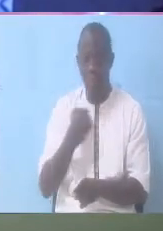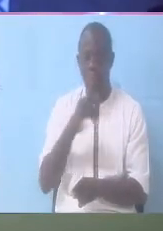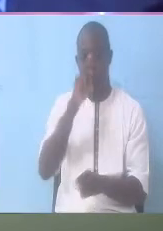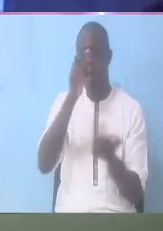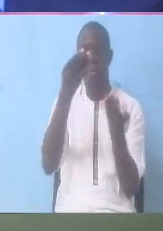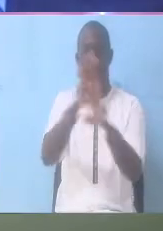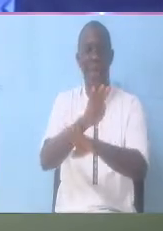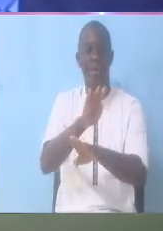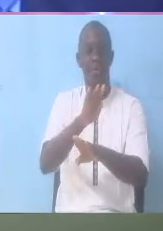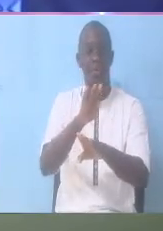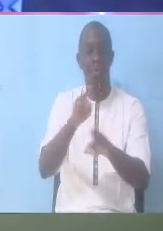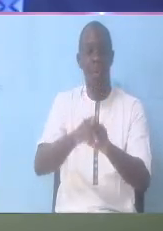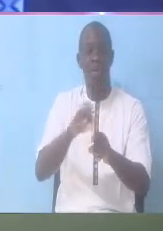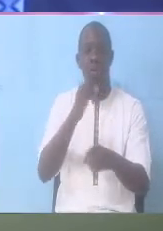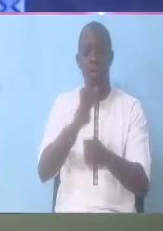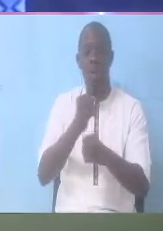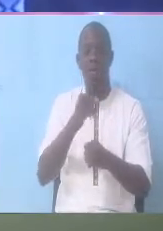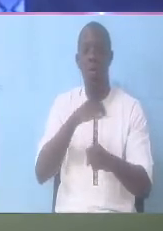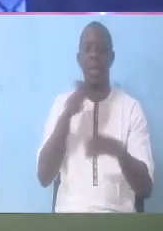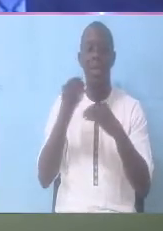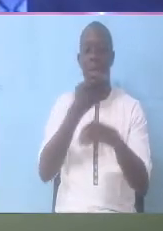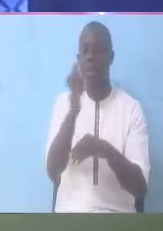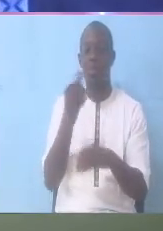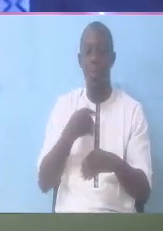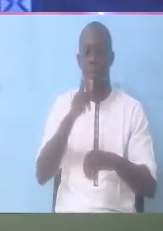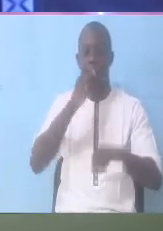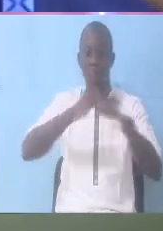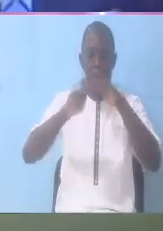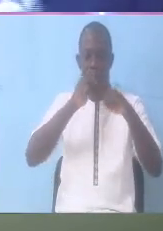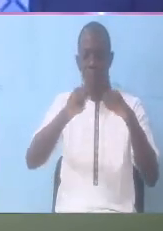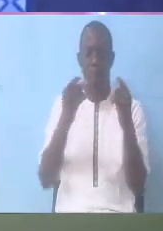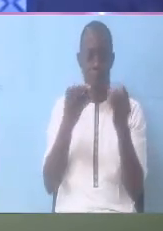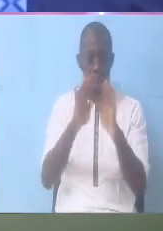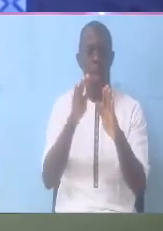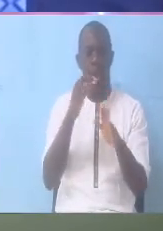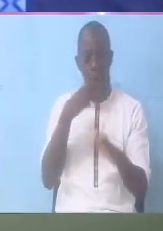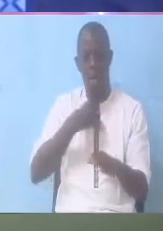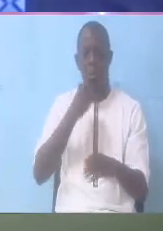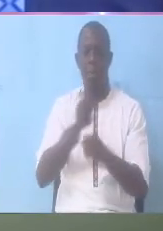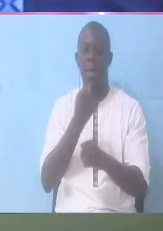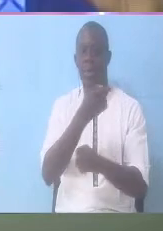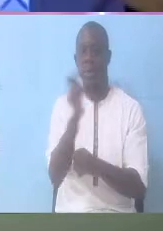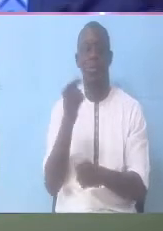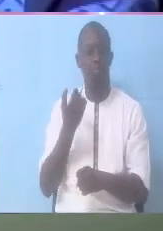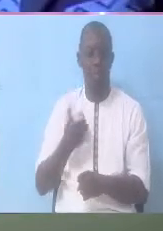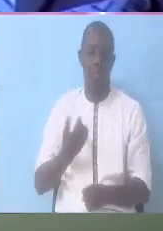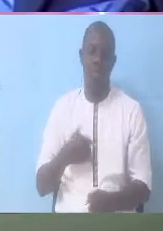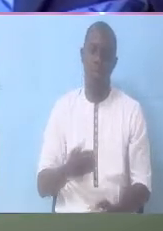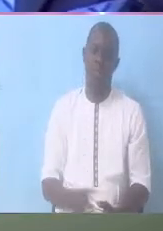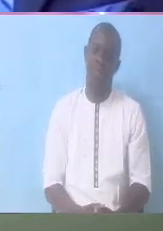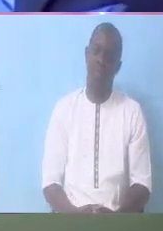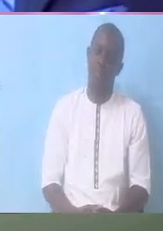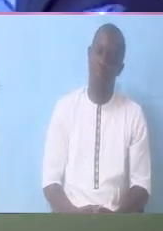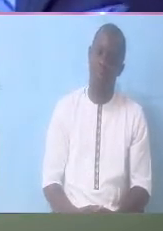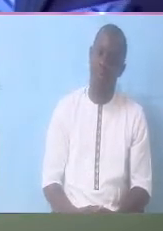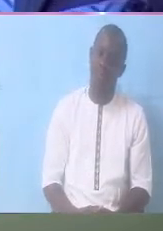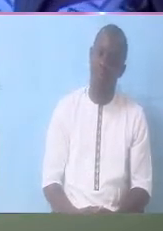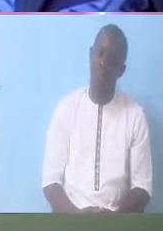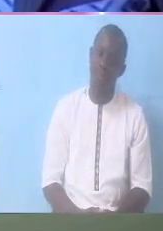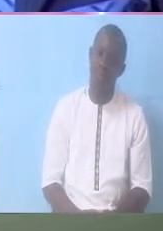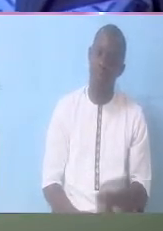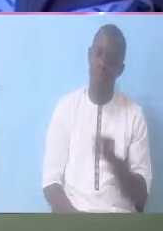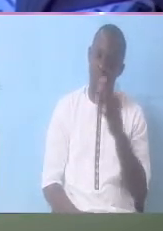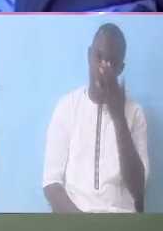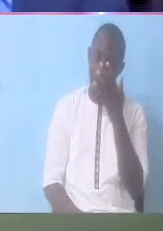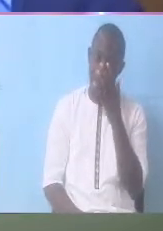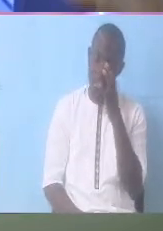die to be killed spiritually. No. I said these opposition leaders were there. They, because what I'm saying, there